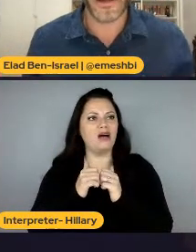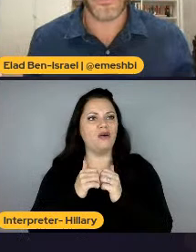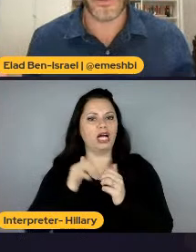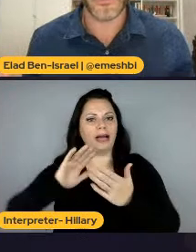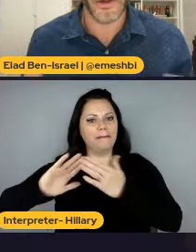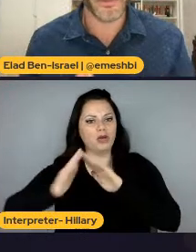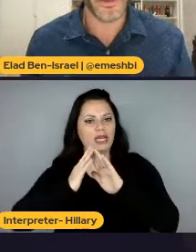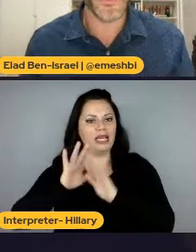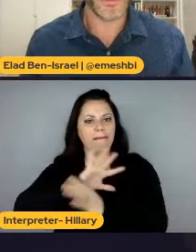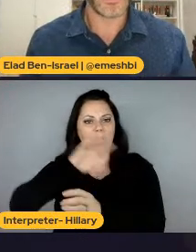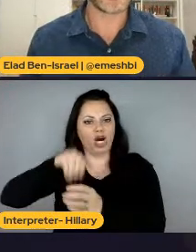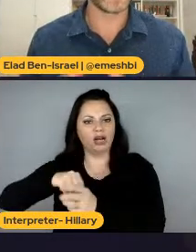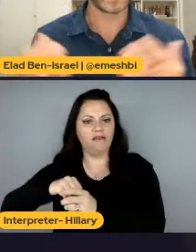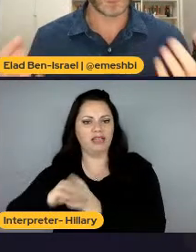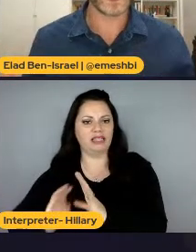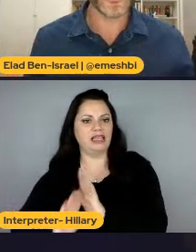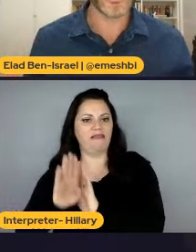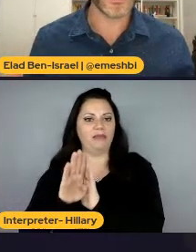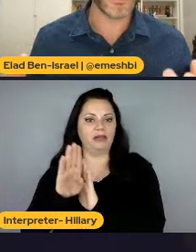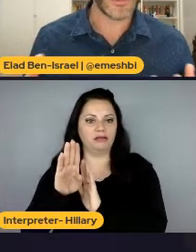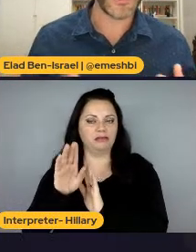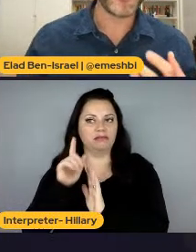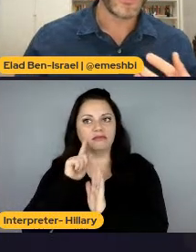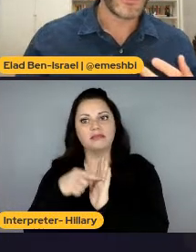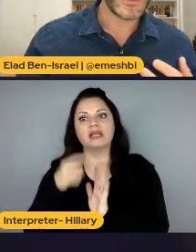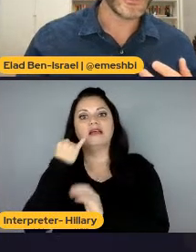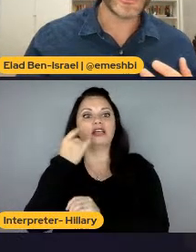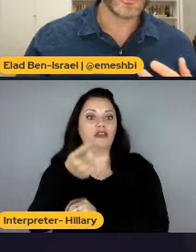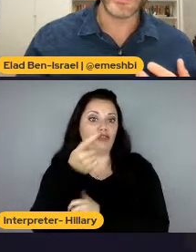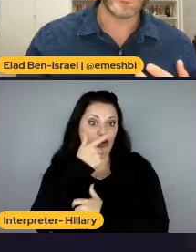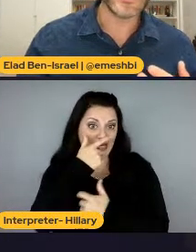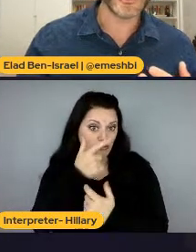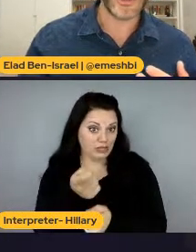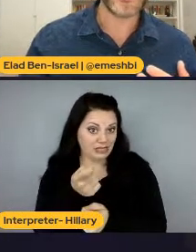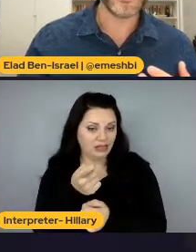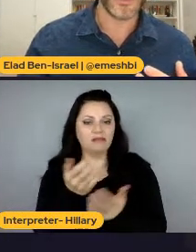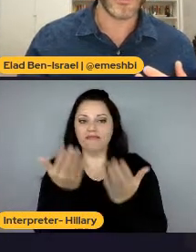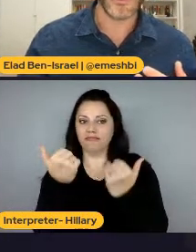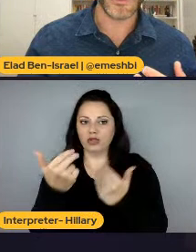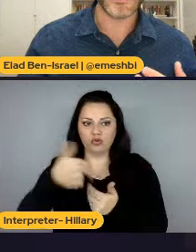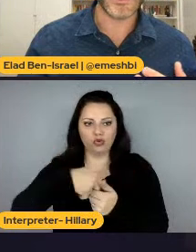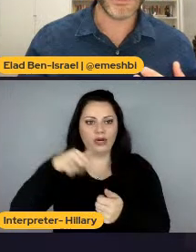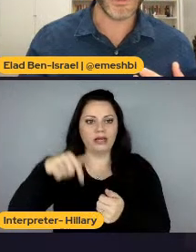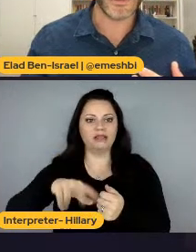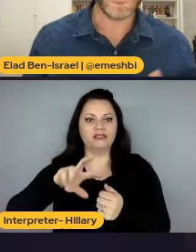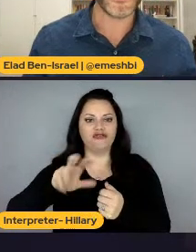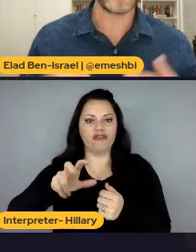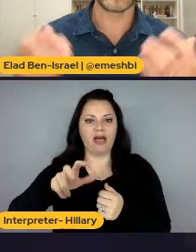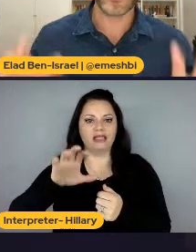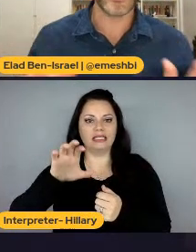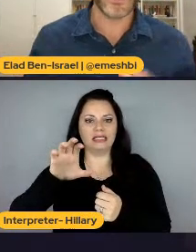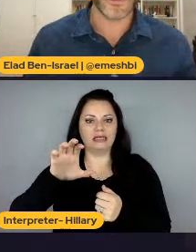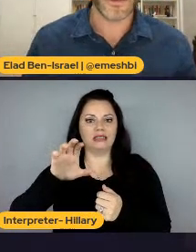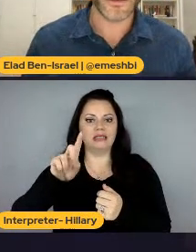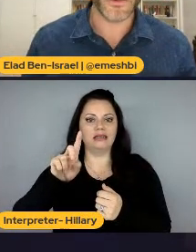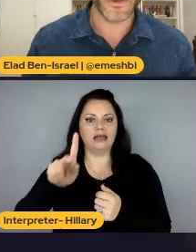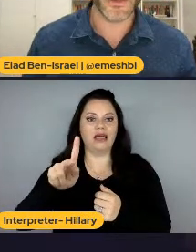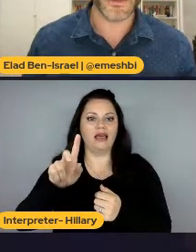be part of the development. And so if you're interested in that, just join this channel on CDK Dev, and